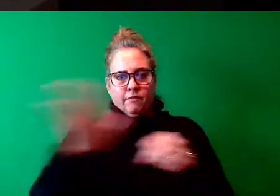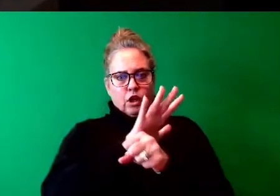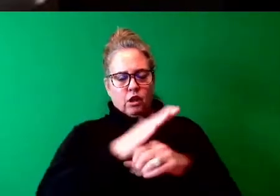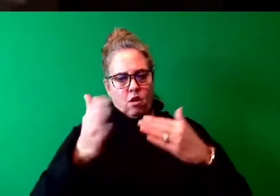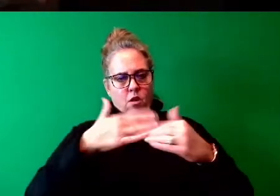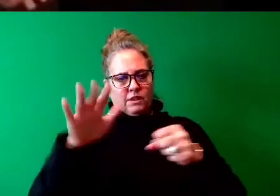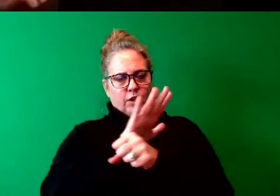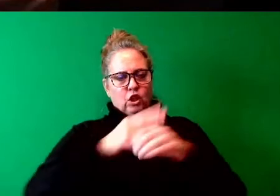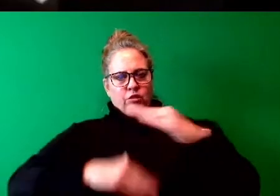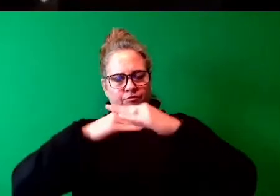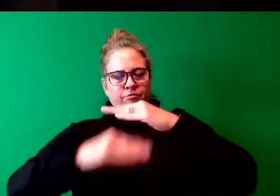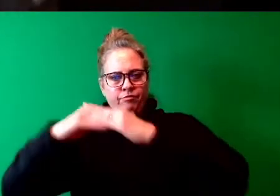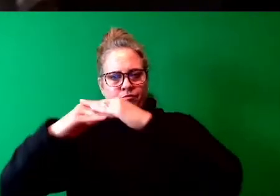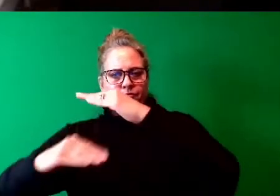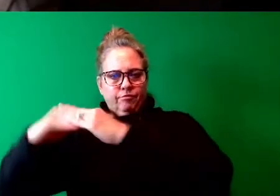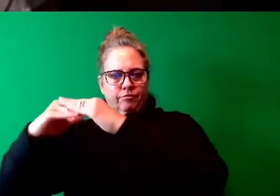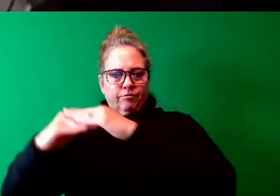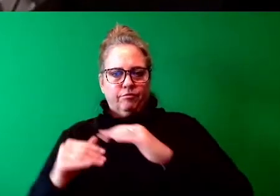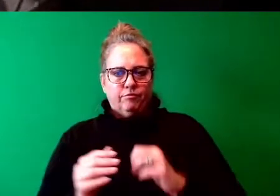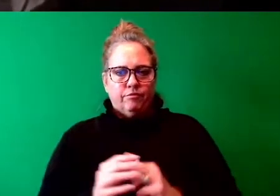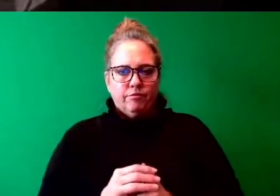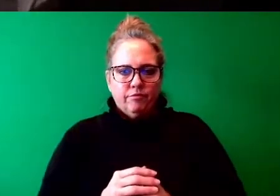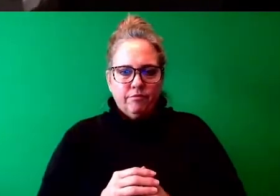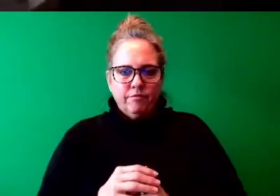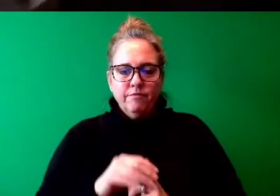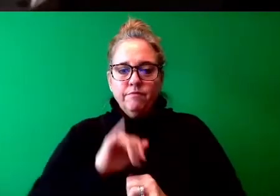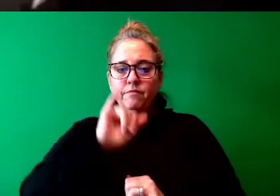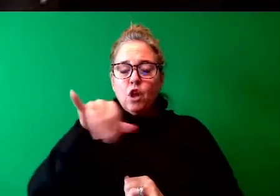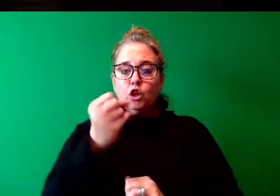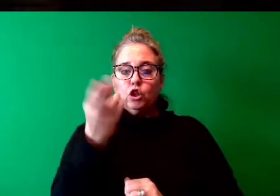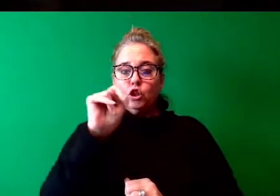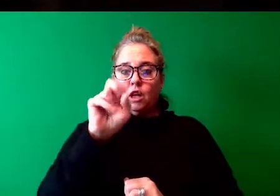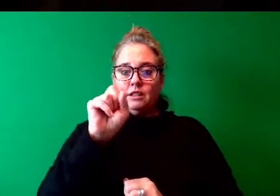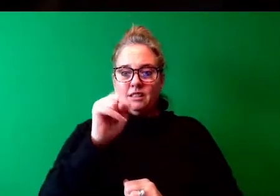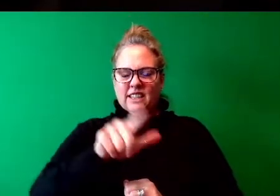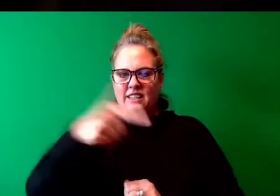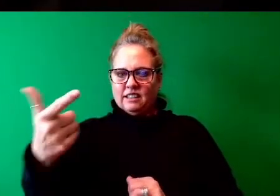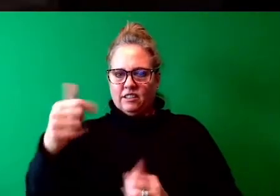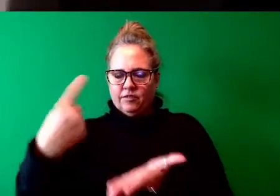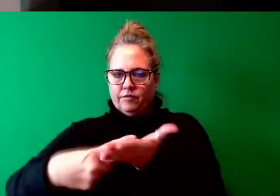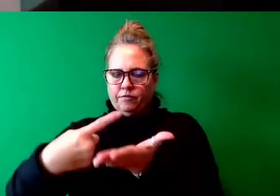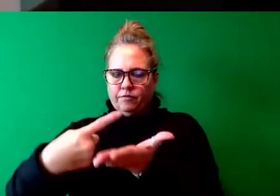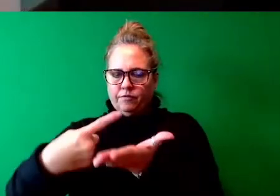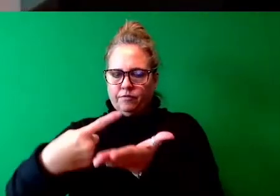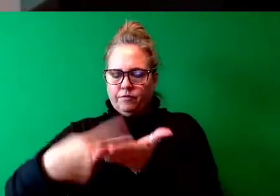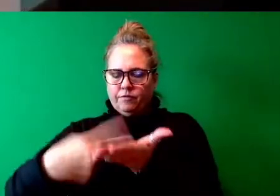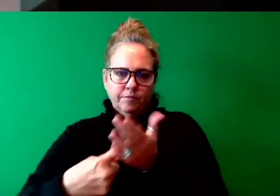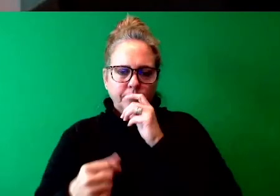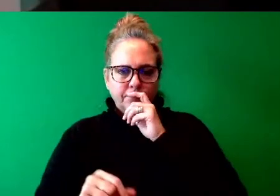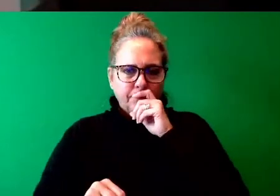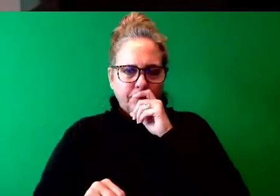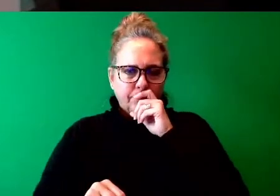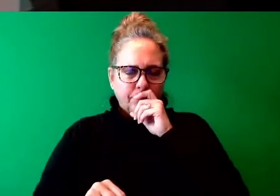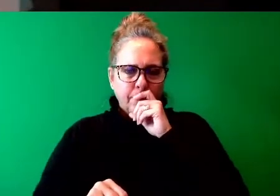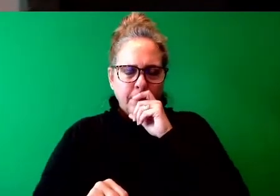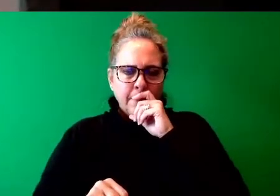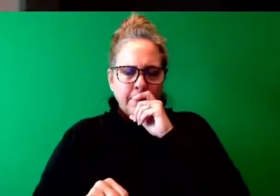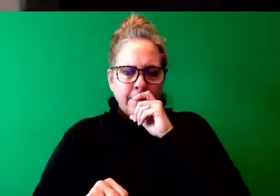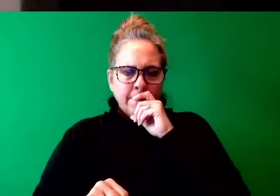please. And Dr. Johnson is up next. Thank you. Dr. Robin Johnson,